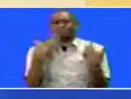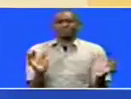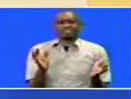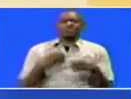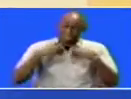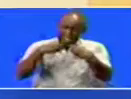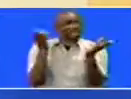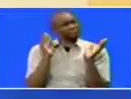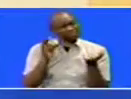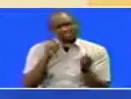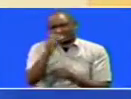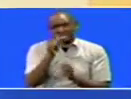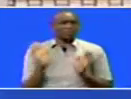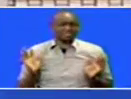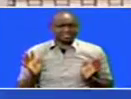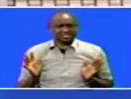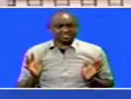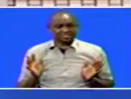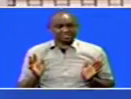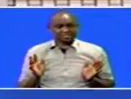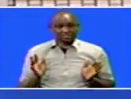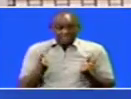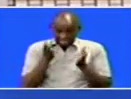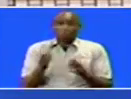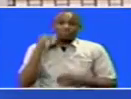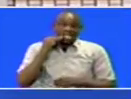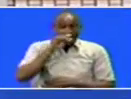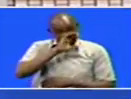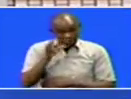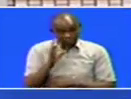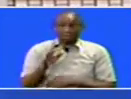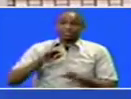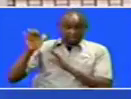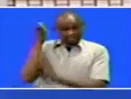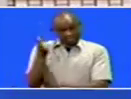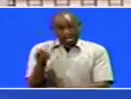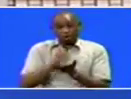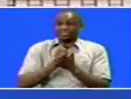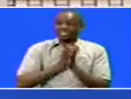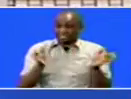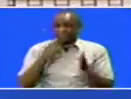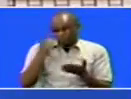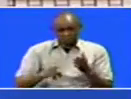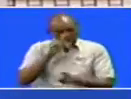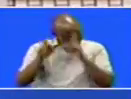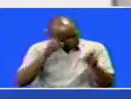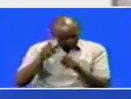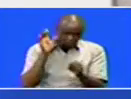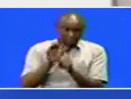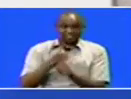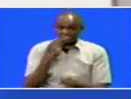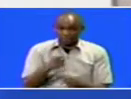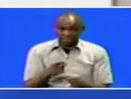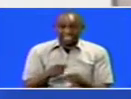And we gave the firm the job to do. But then it's the Siaya County Assembly where the Auditor General had a lot of questions.